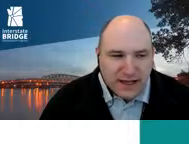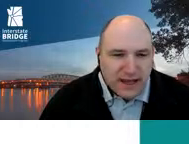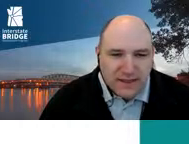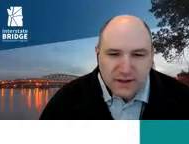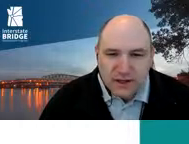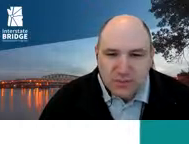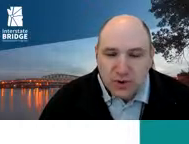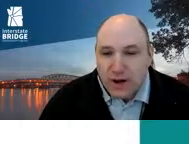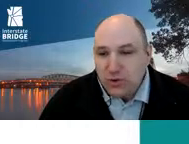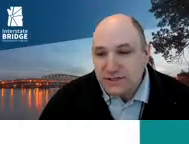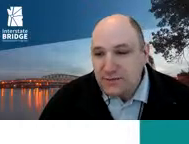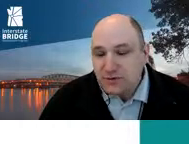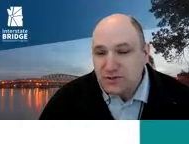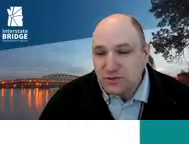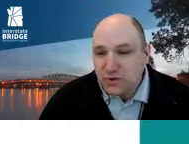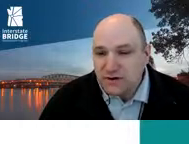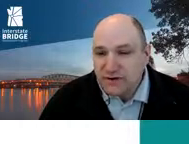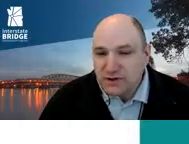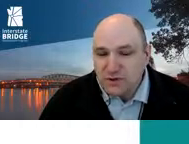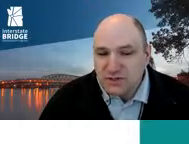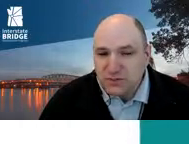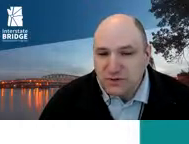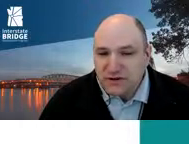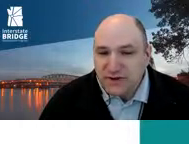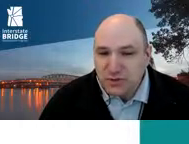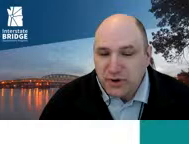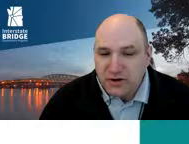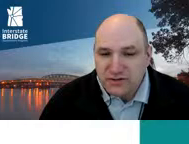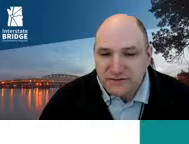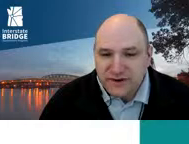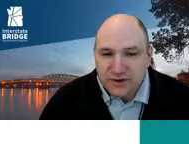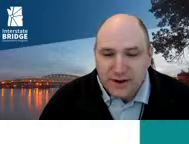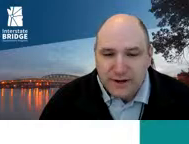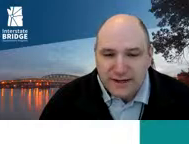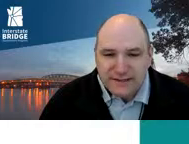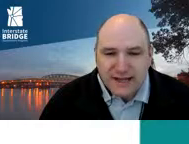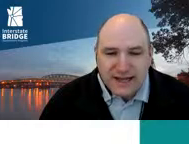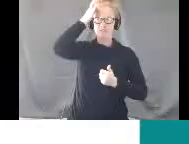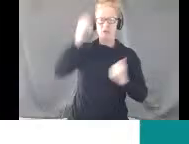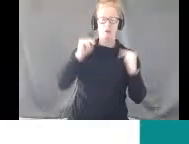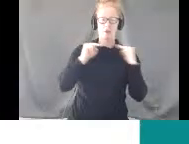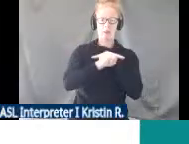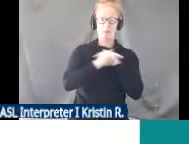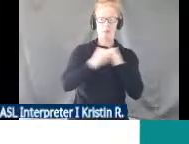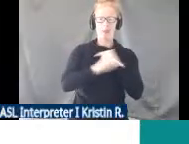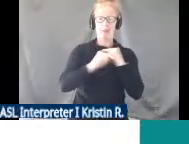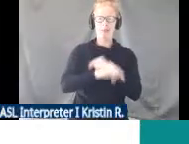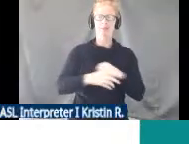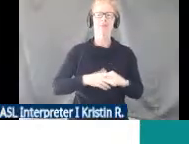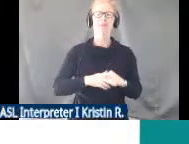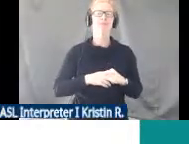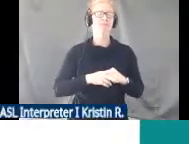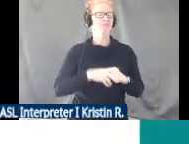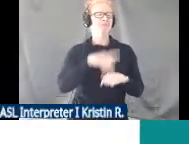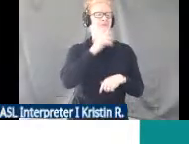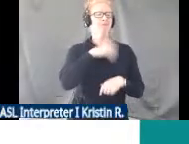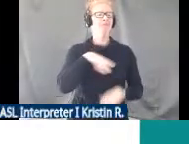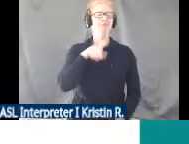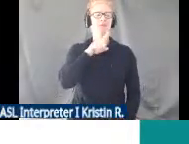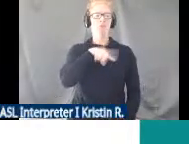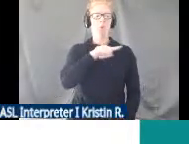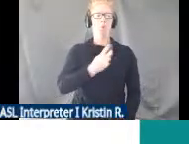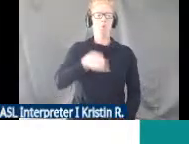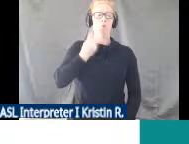Grant, the program was able to work very closely with our federal partners at Federal Highways, as well as USDOT, to get those two